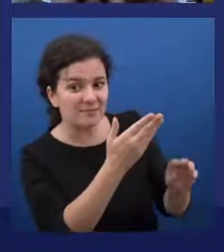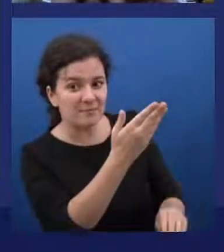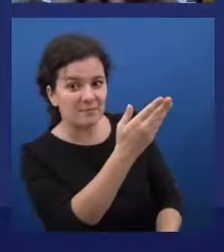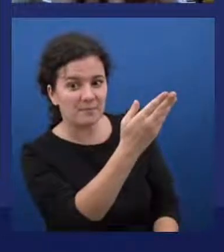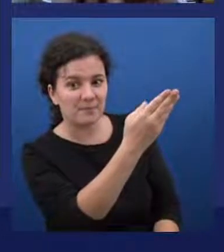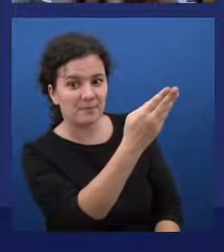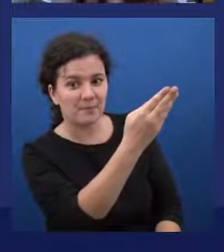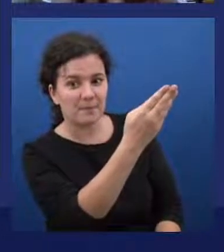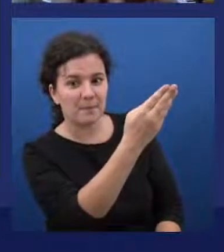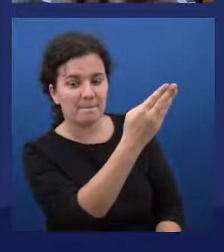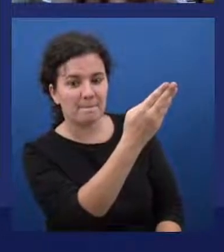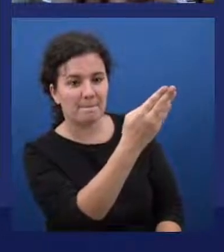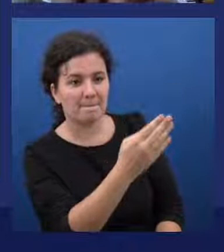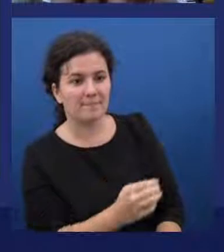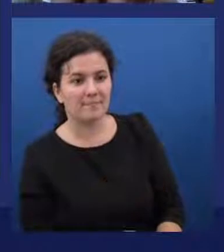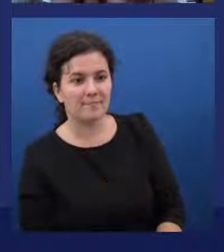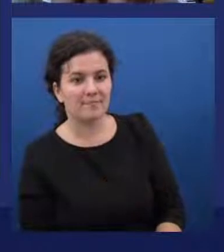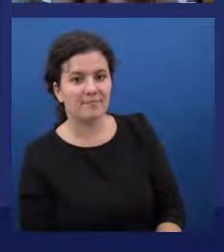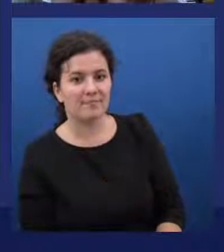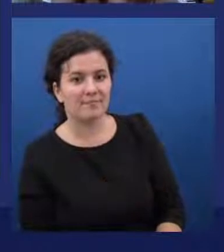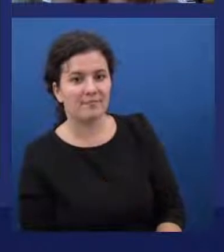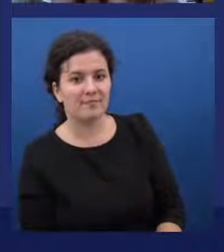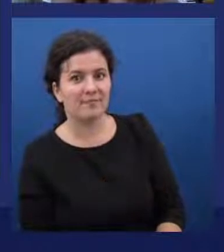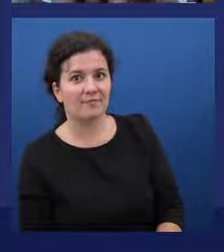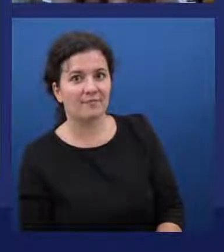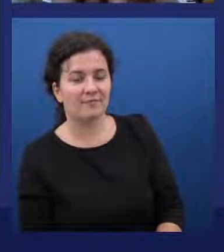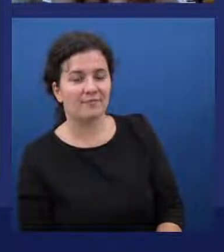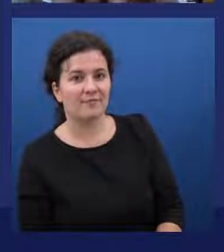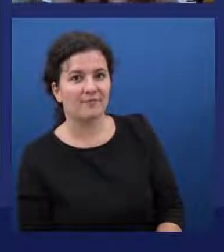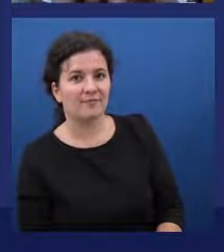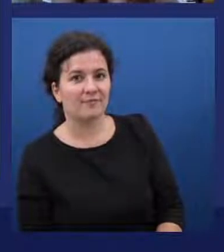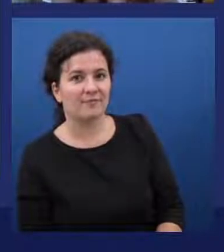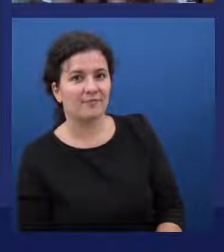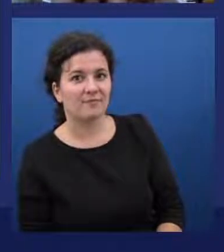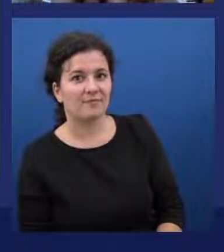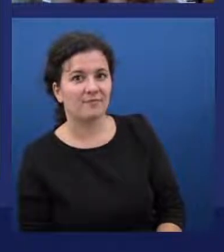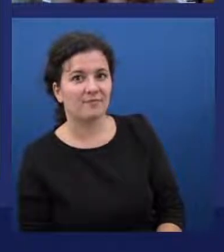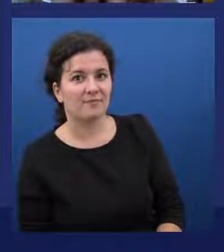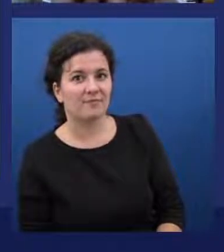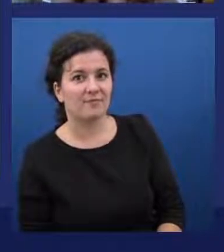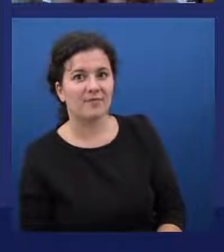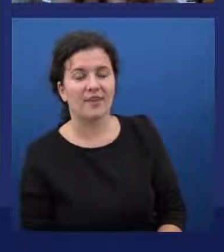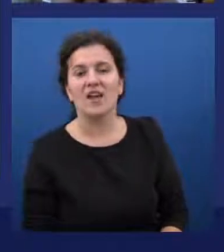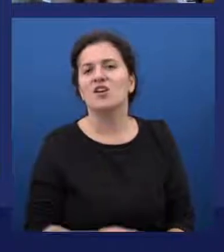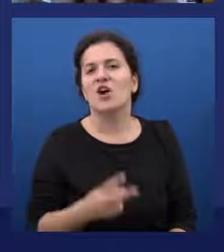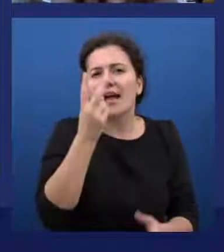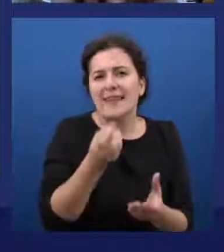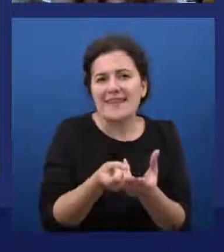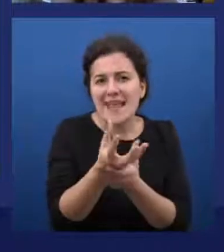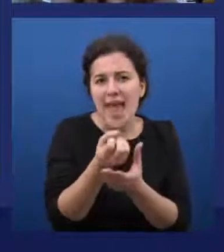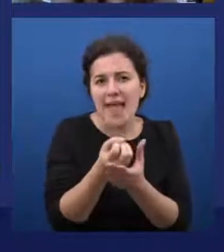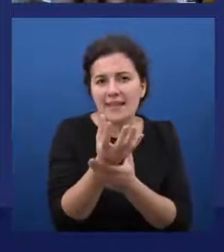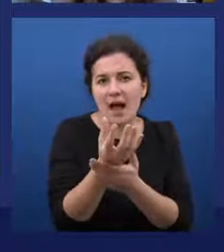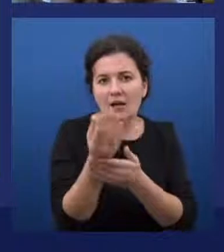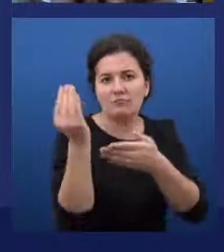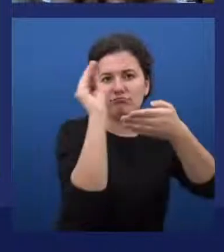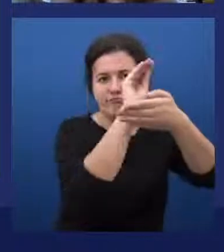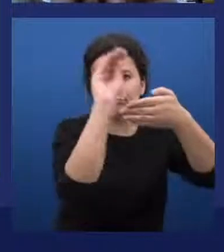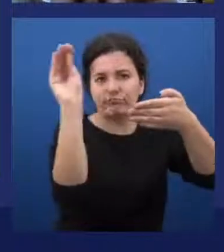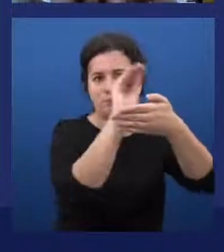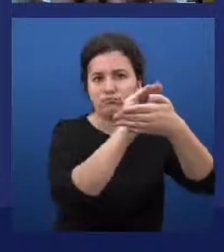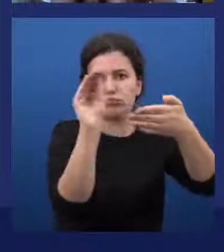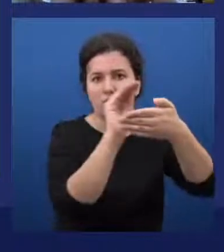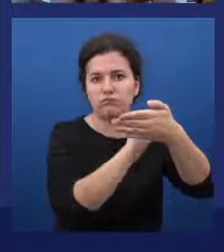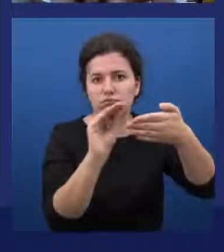It is just basic demo. The data that I got is in CSV format.